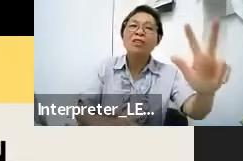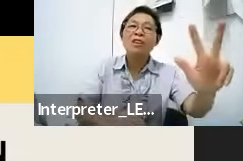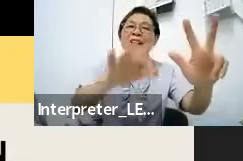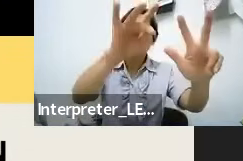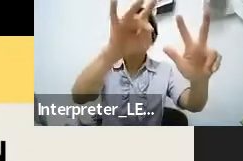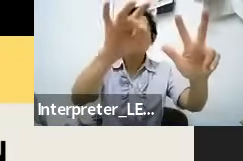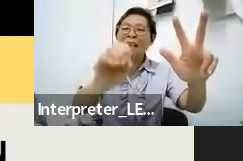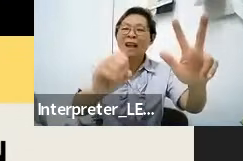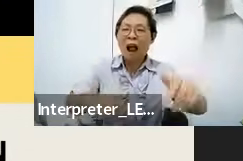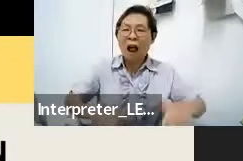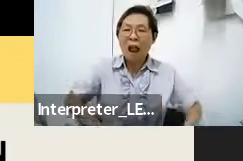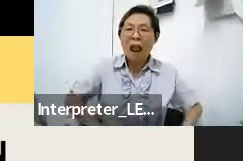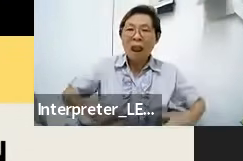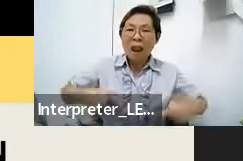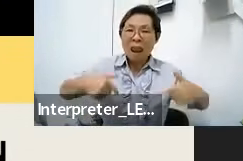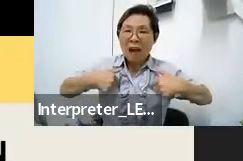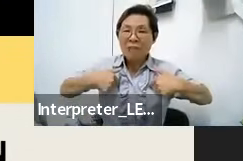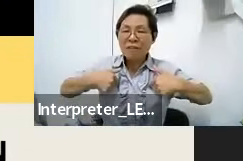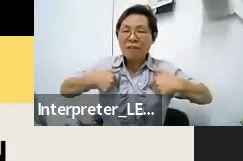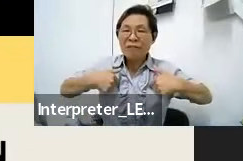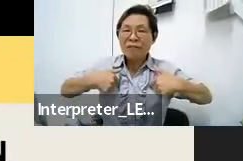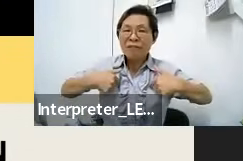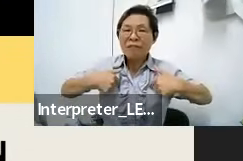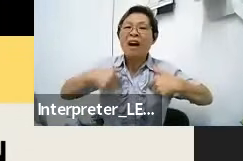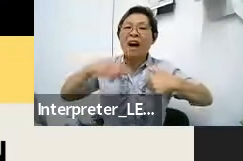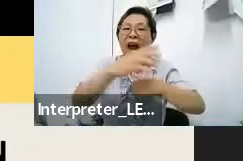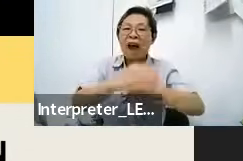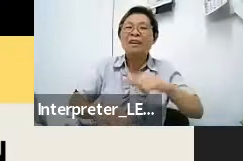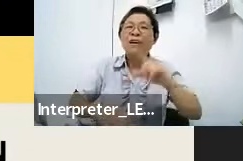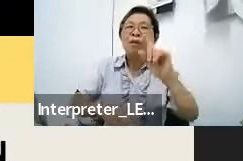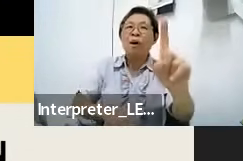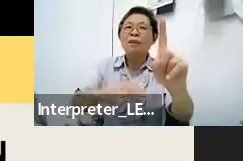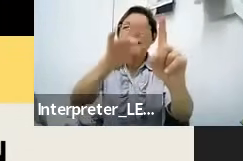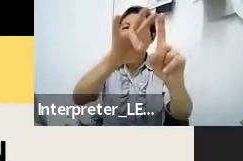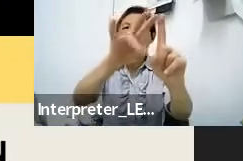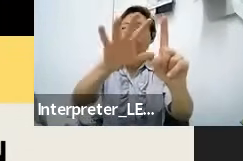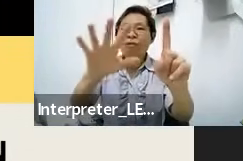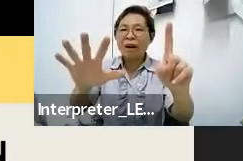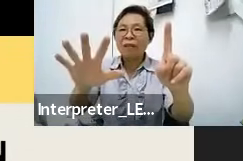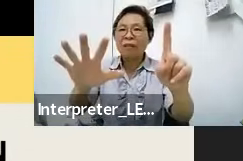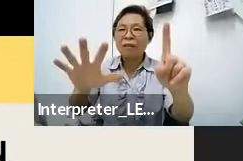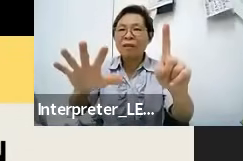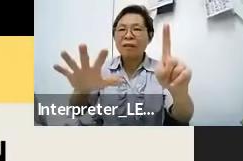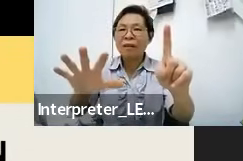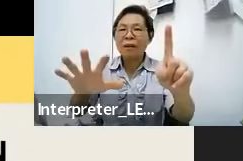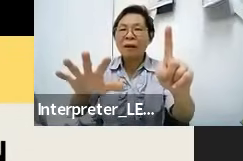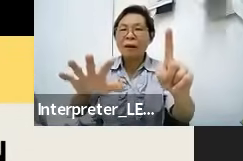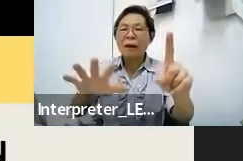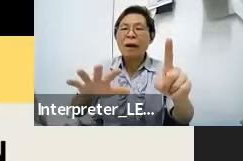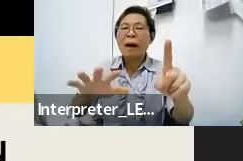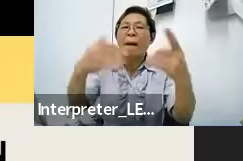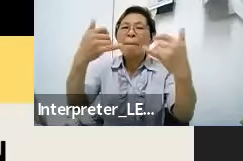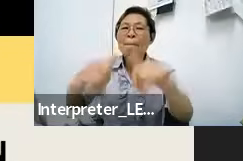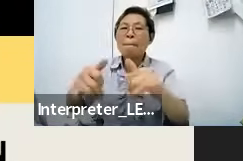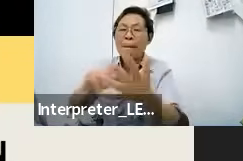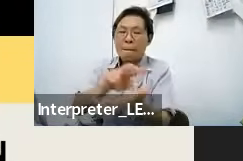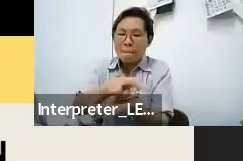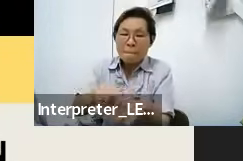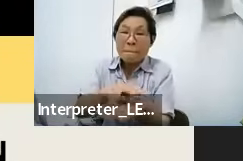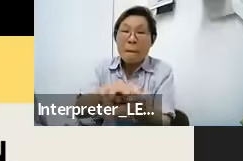380 live concurrent participants and 875 playback viewers. That's a